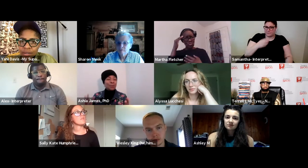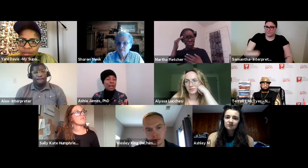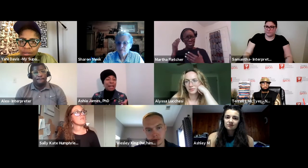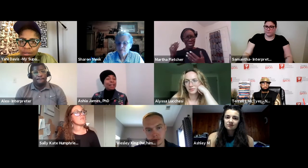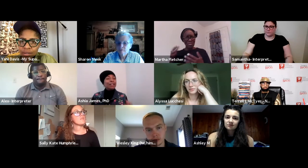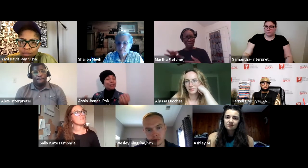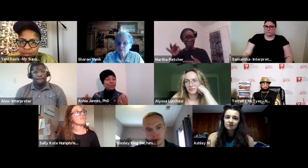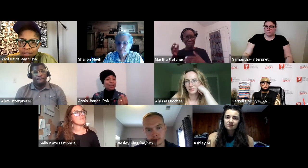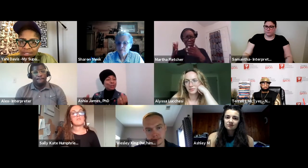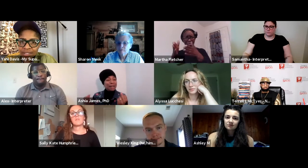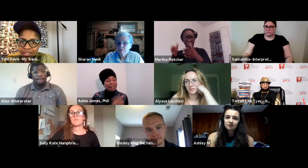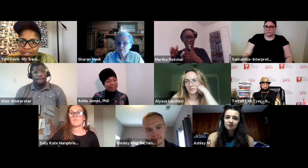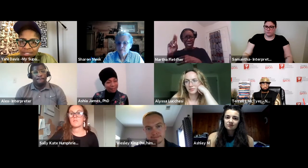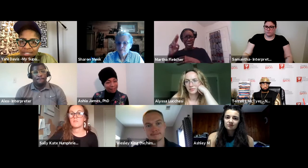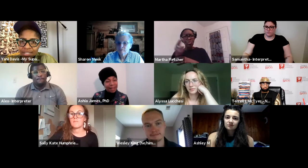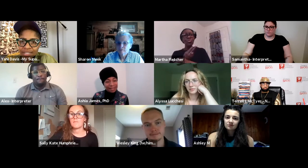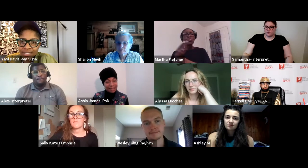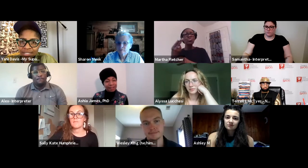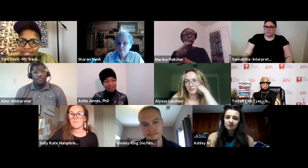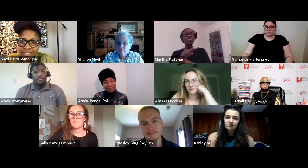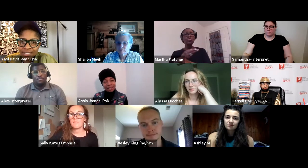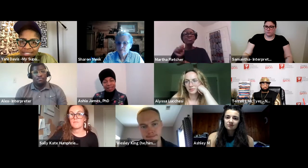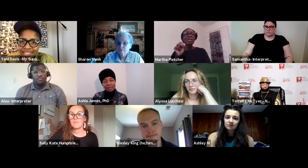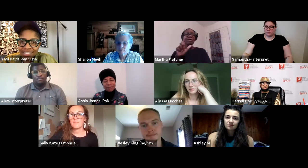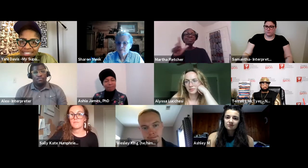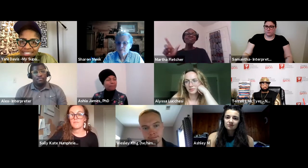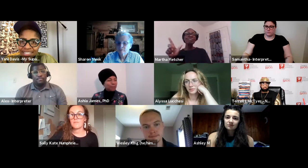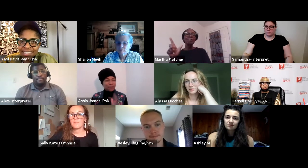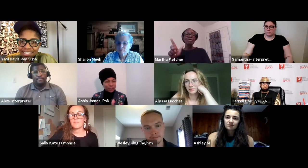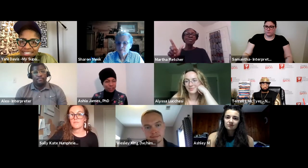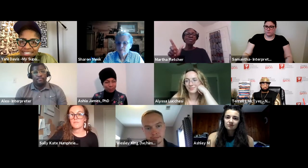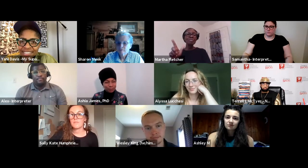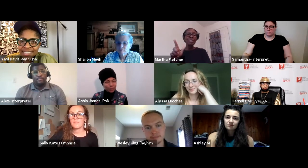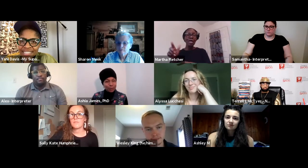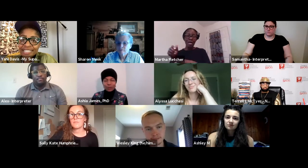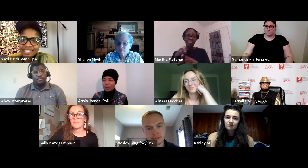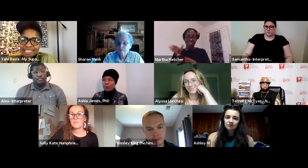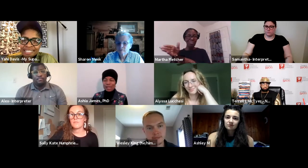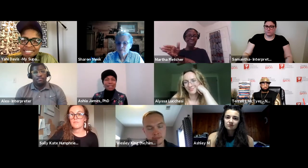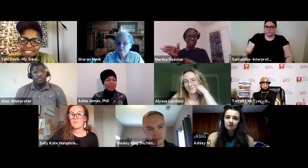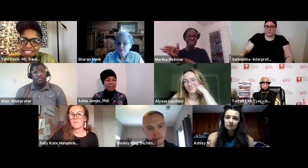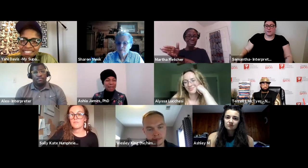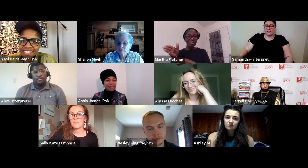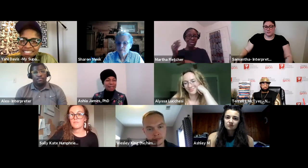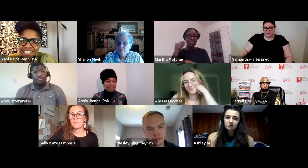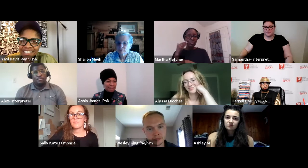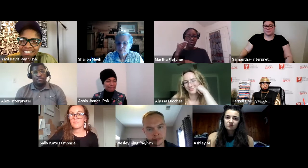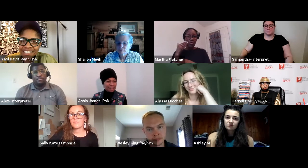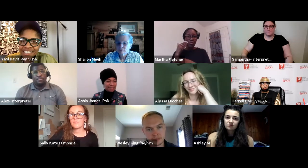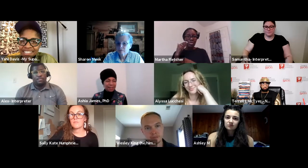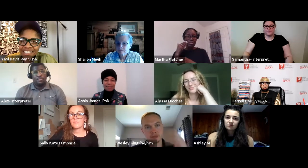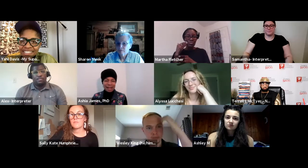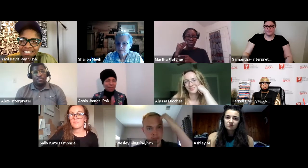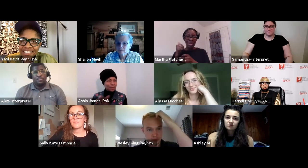find a way to use my ASL in my profession. Yeah. So that's when I made the